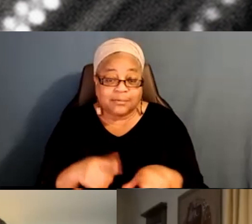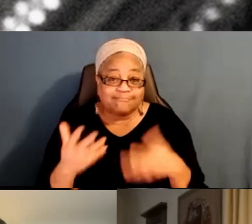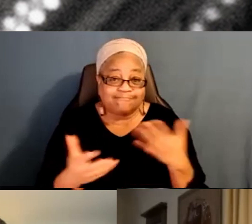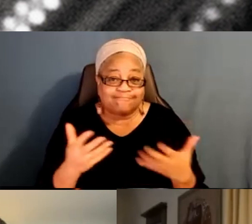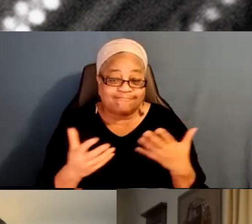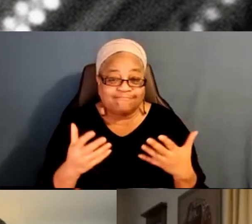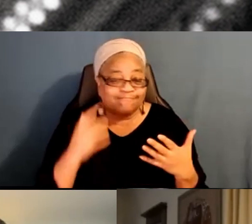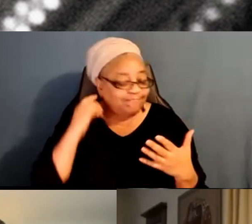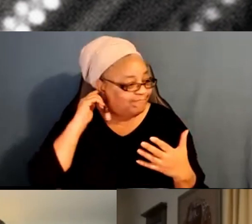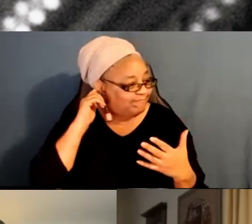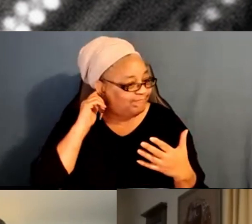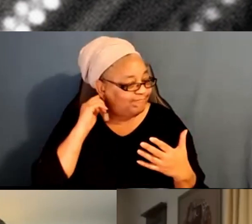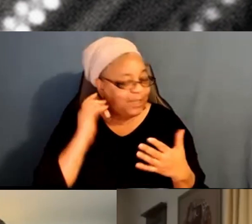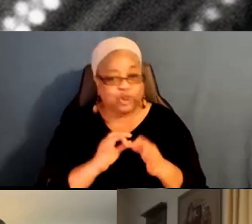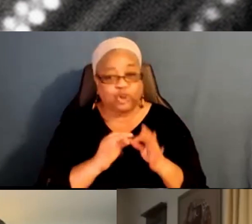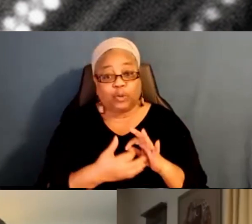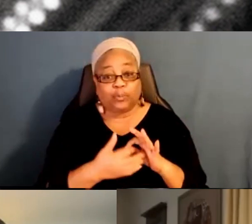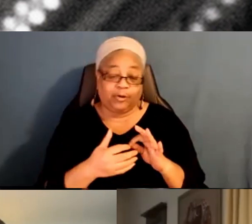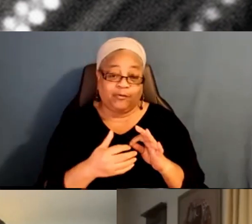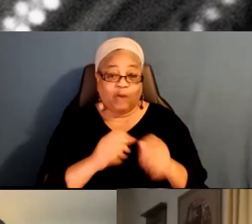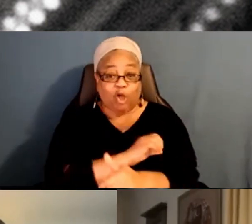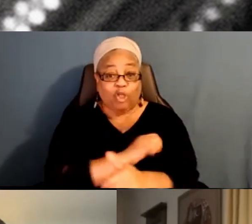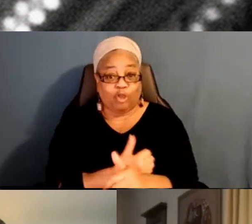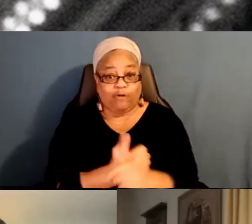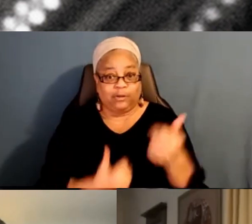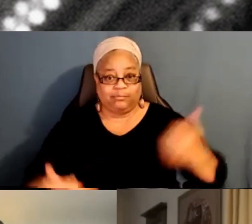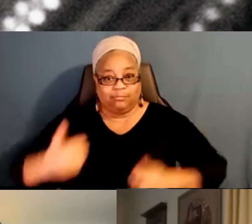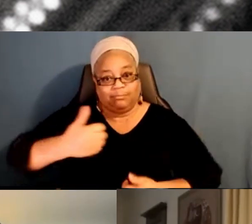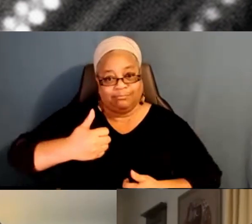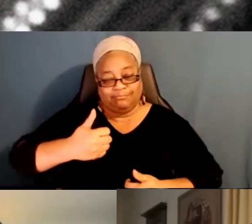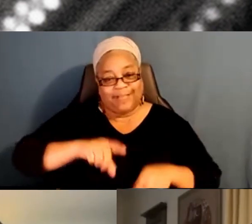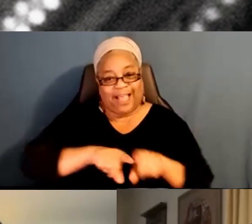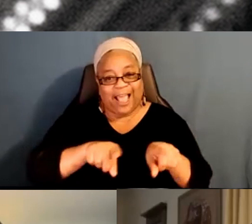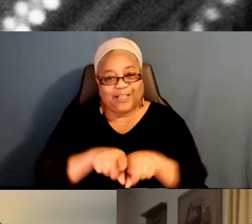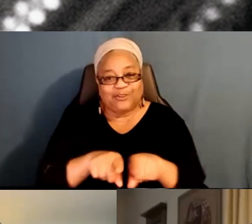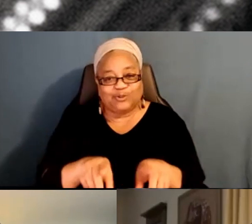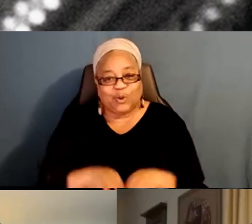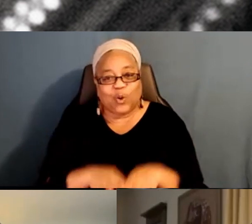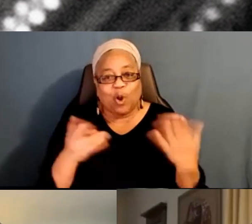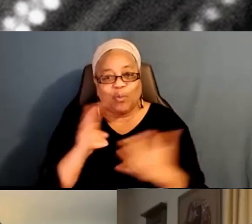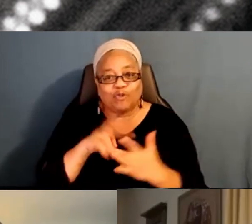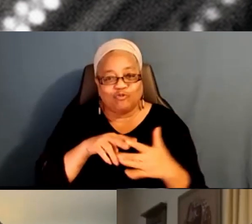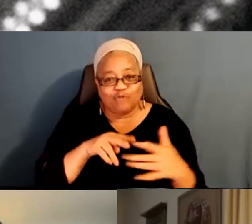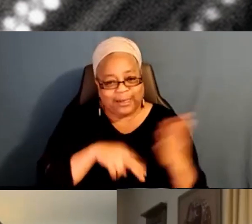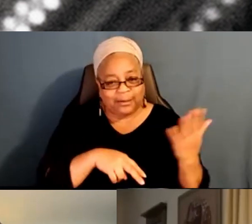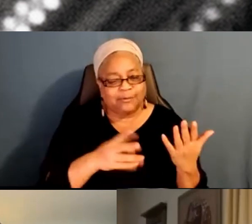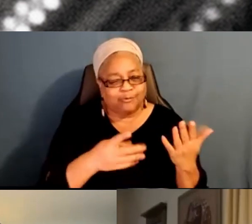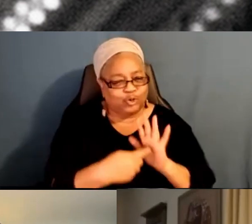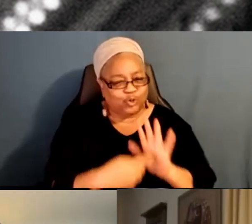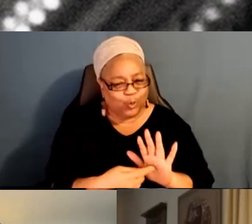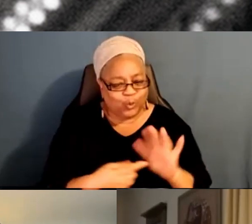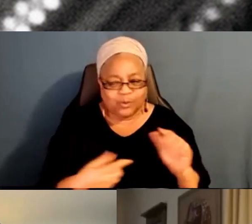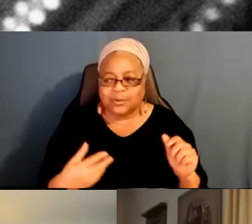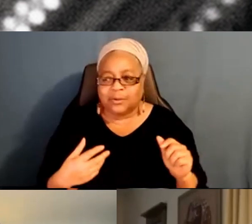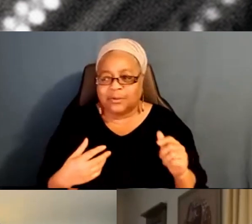as the interpretive authority over the other, as your opening reading just really beautifully exemplified